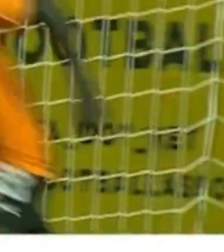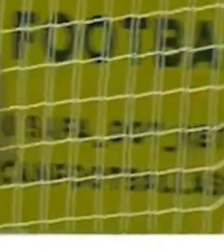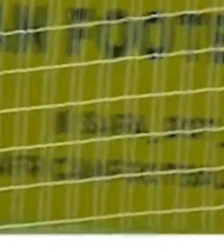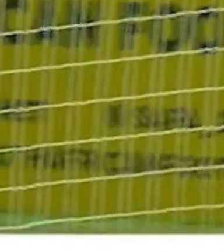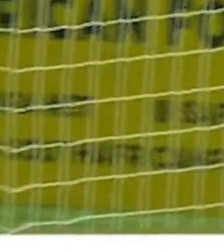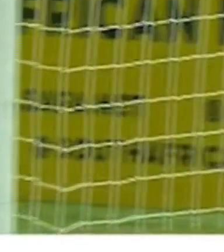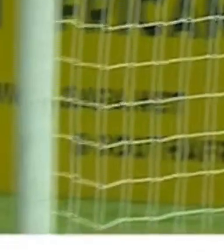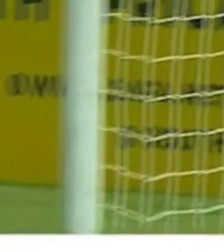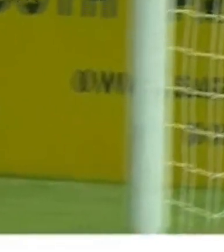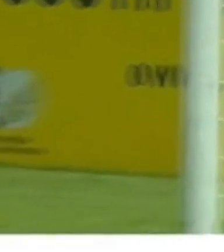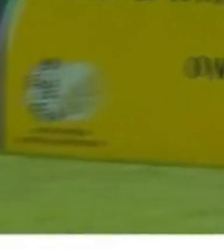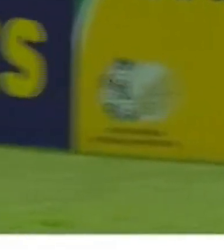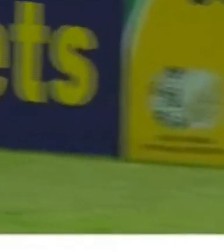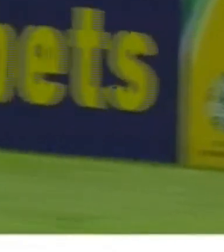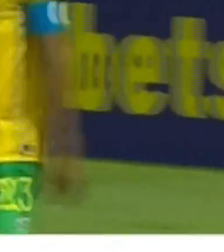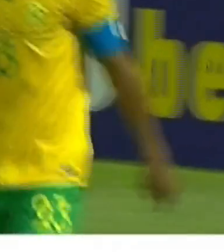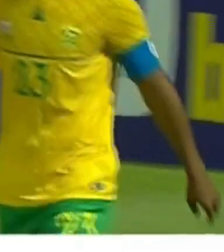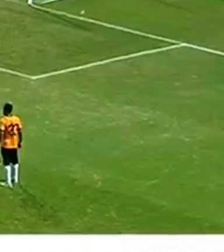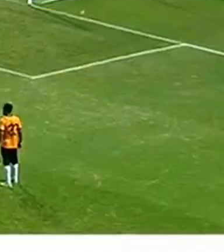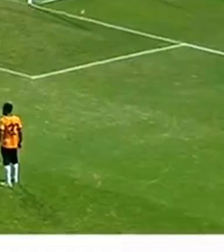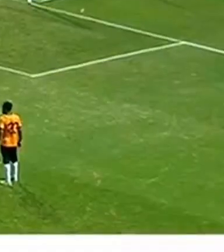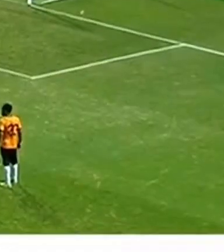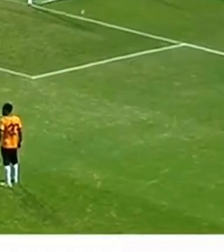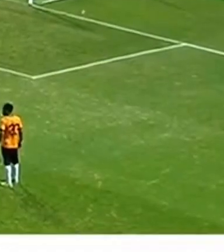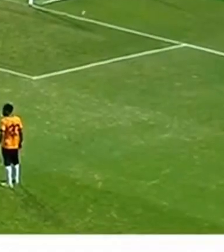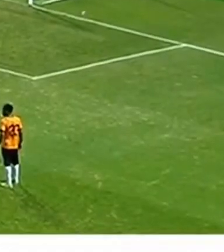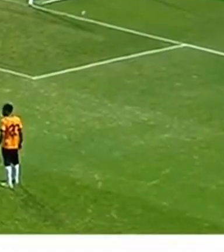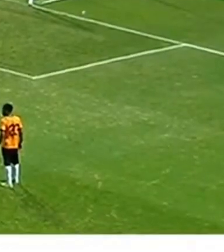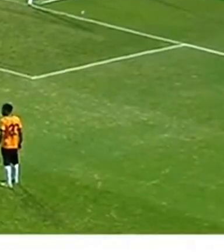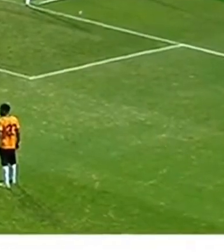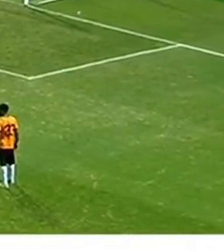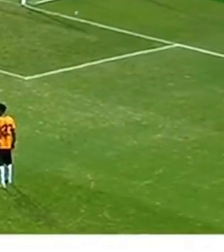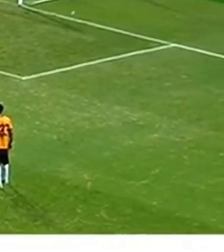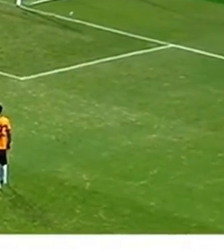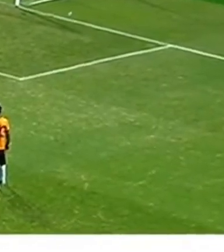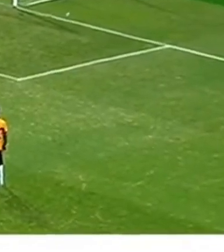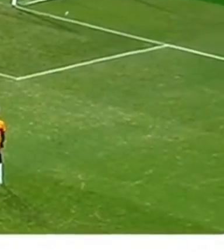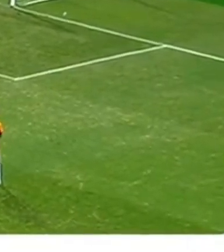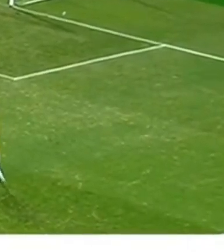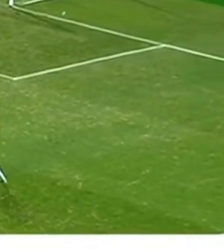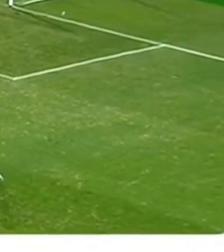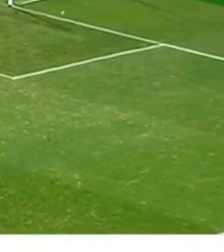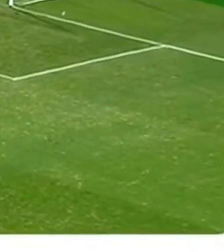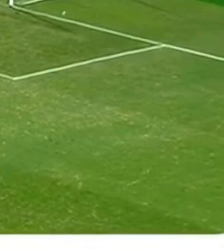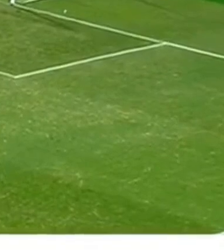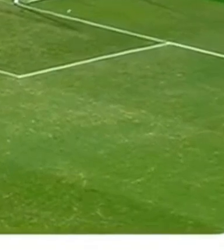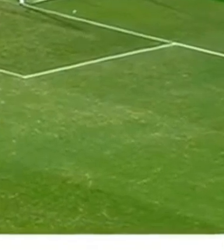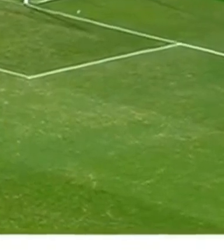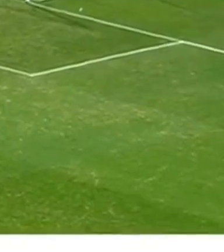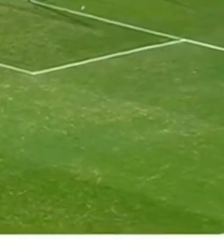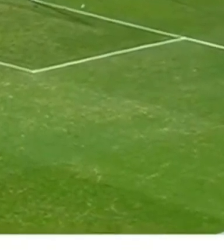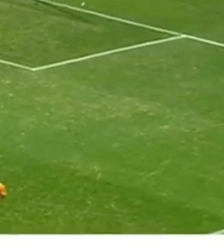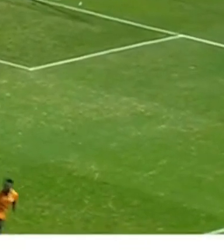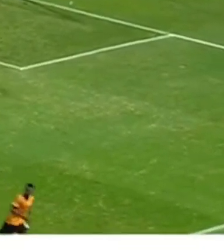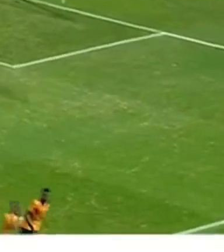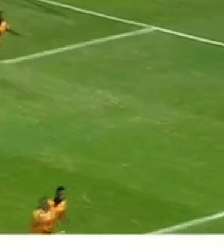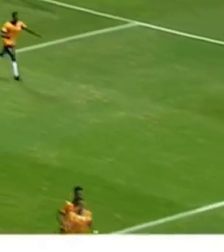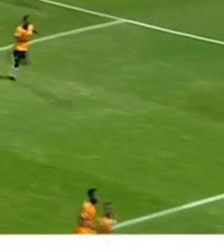taken them under 5 minutes in the second half. We're going to put Zambia into the lead for the first time. Click,